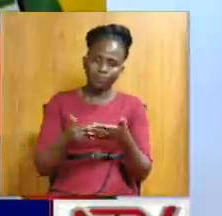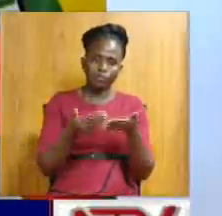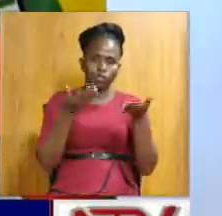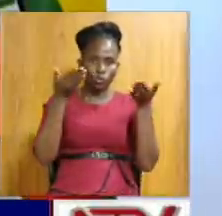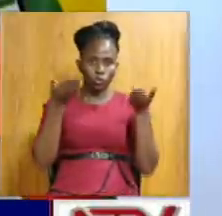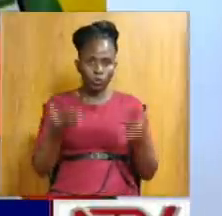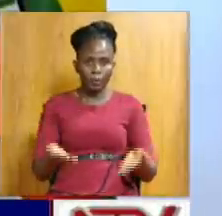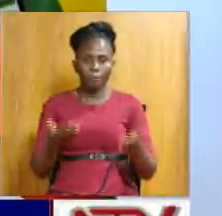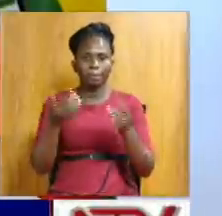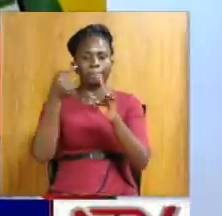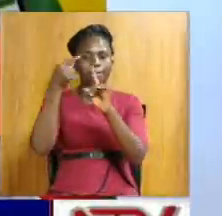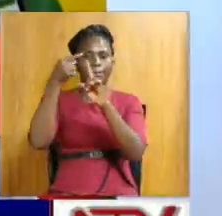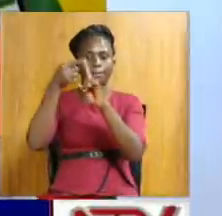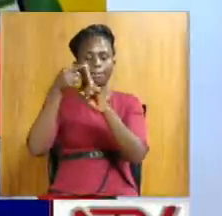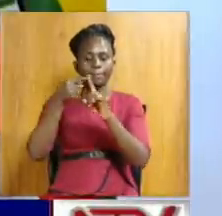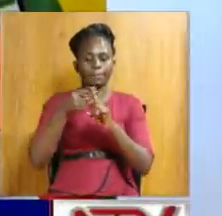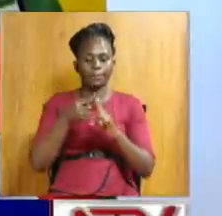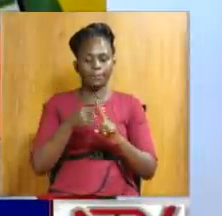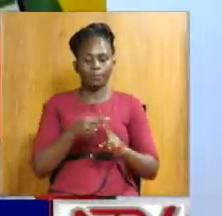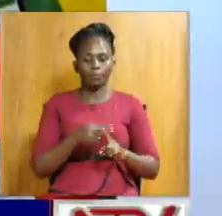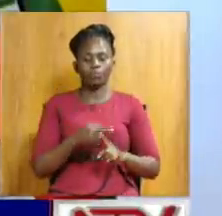total doses